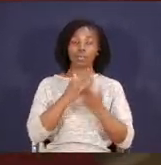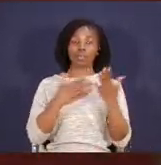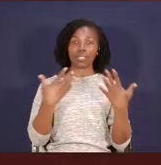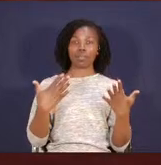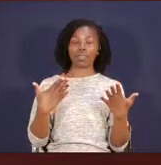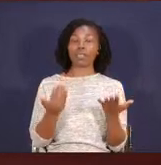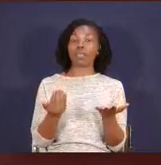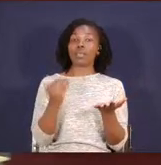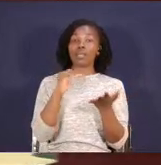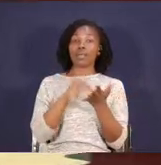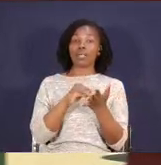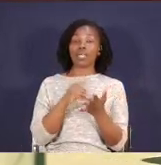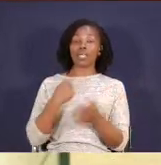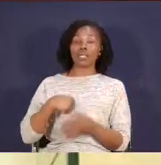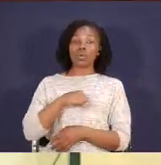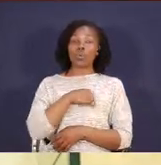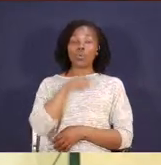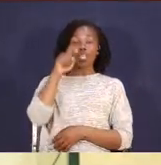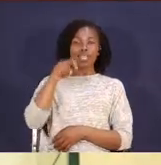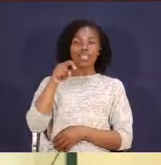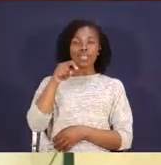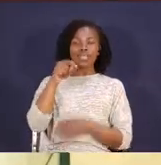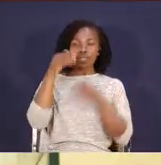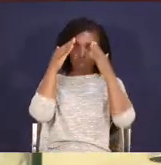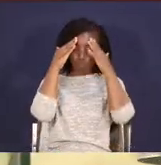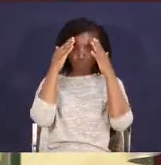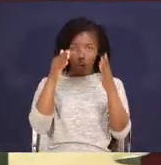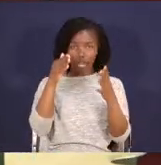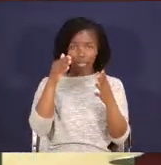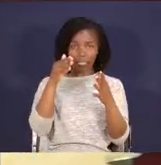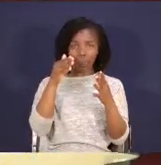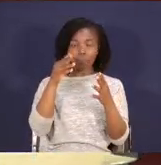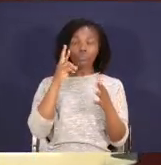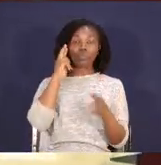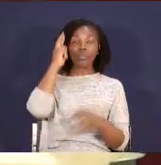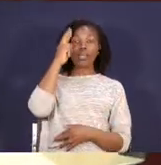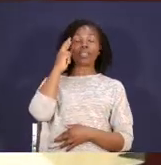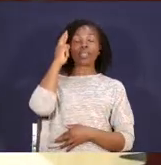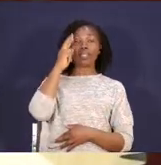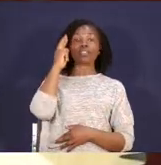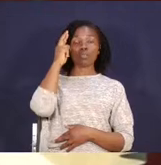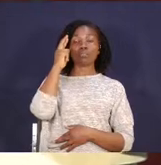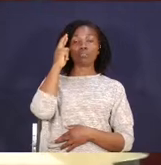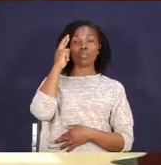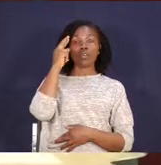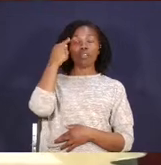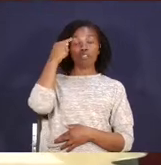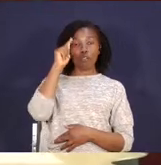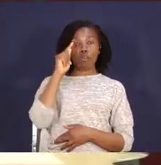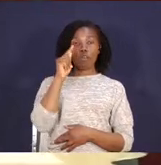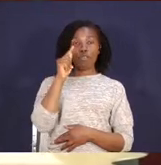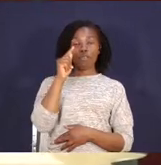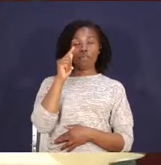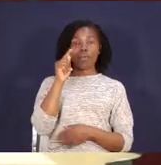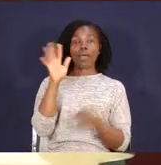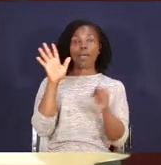must look at the purpose of abundance. The purpose of abundance. And this is